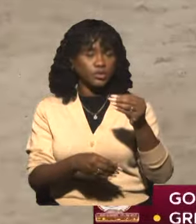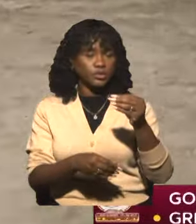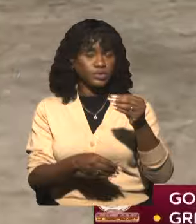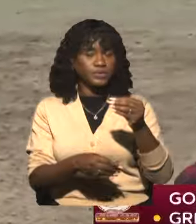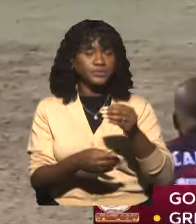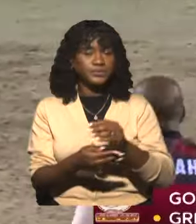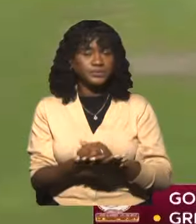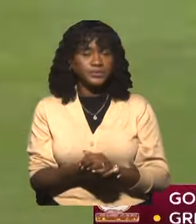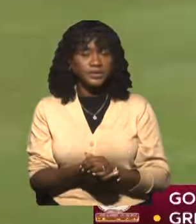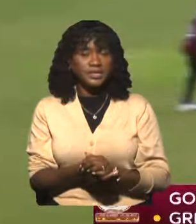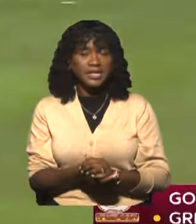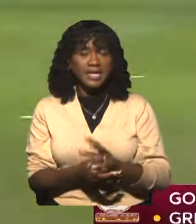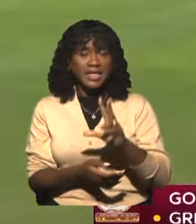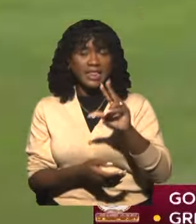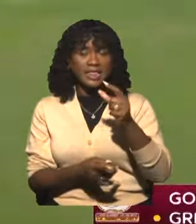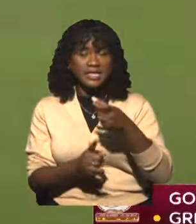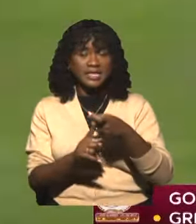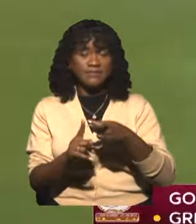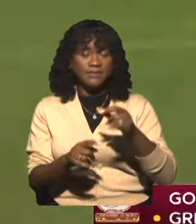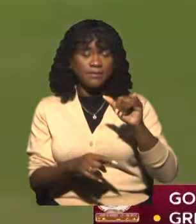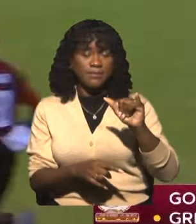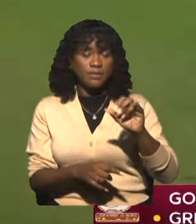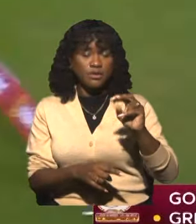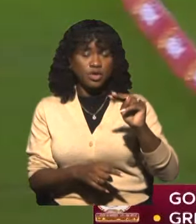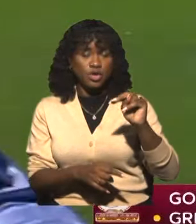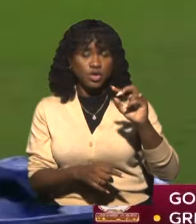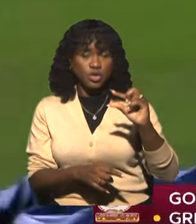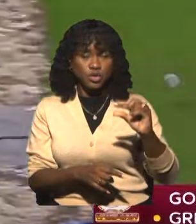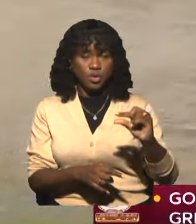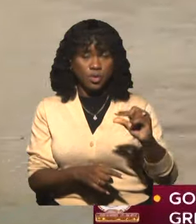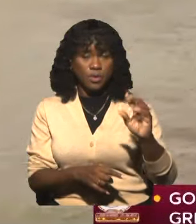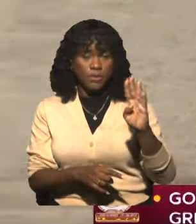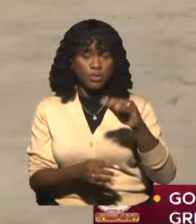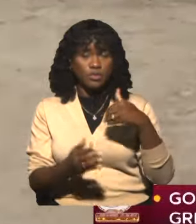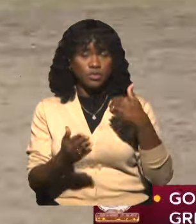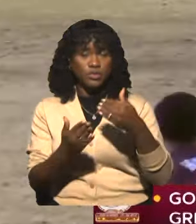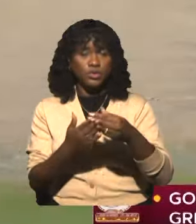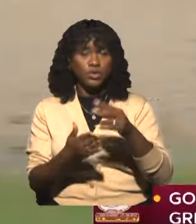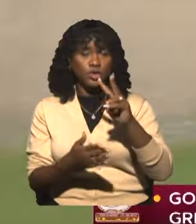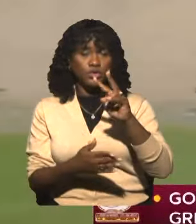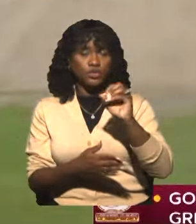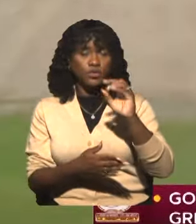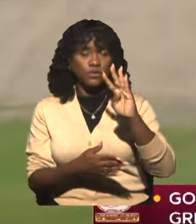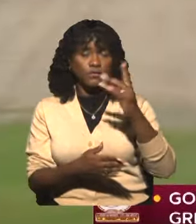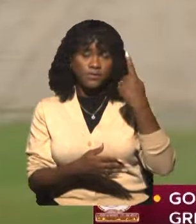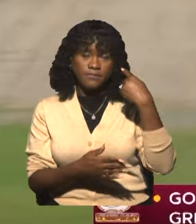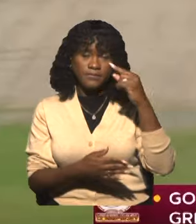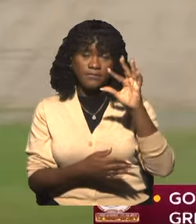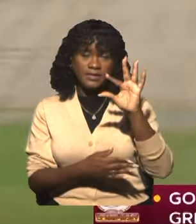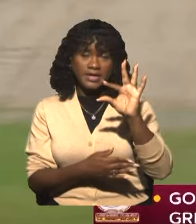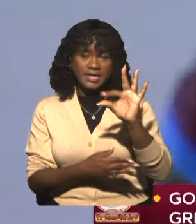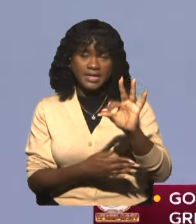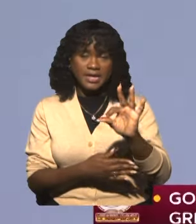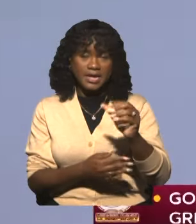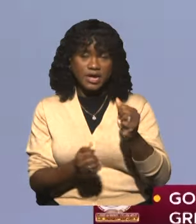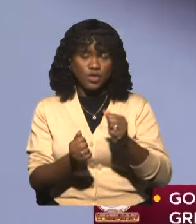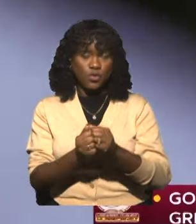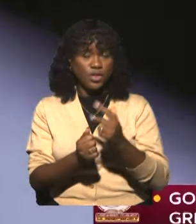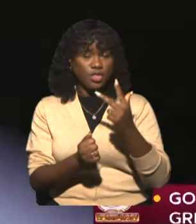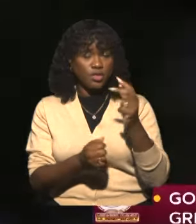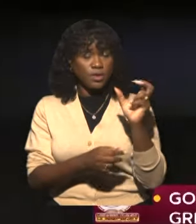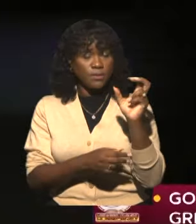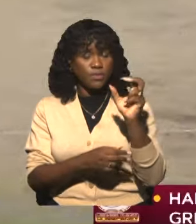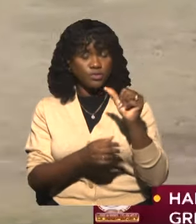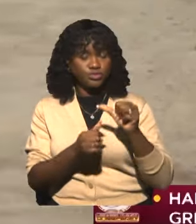victory with 30 from Naeem Young as Barbados reached 204 for 9 with 3 balls to